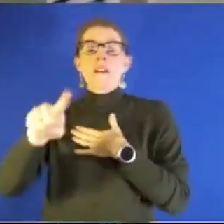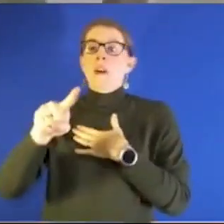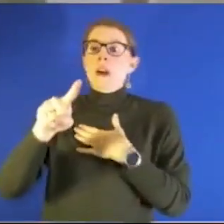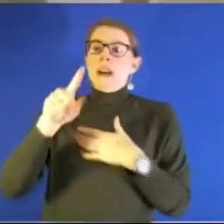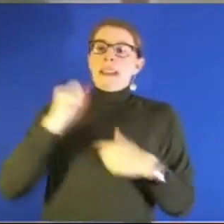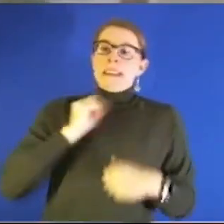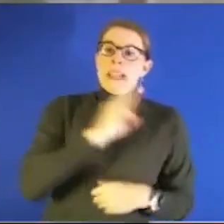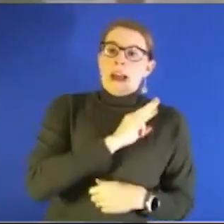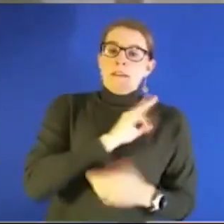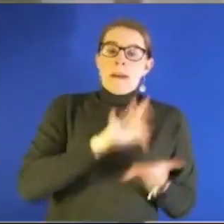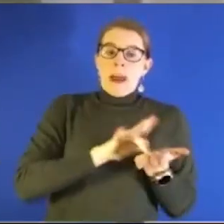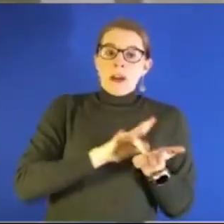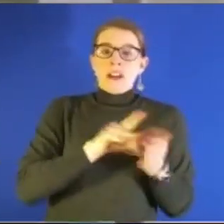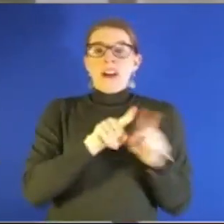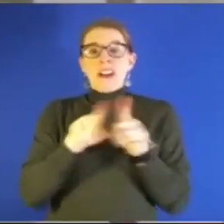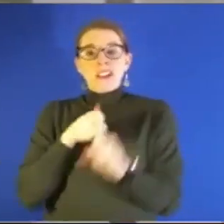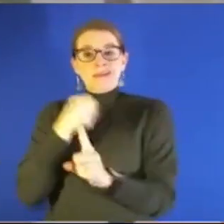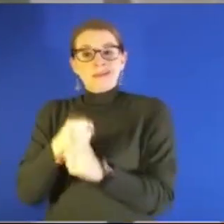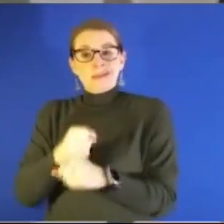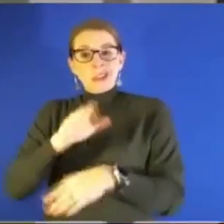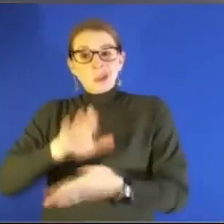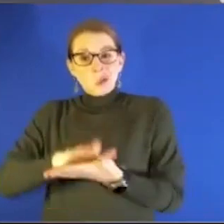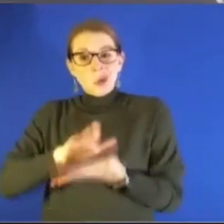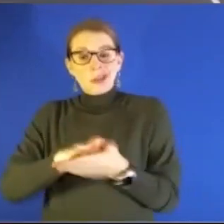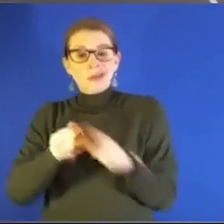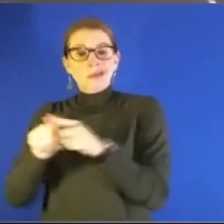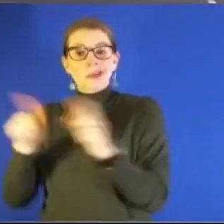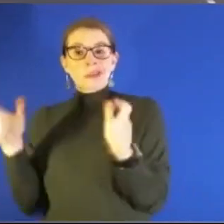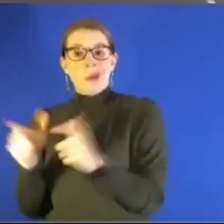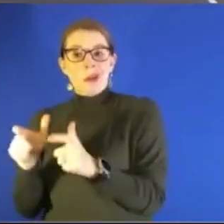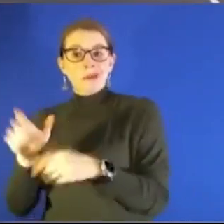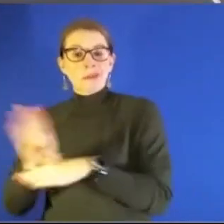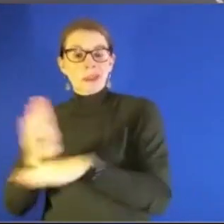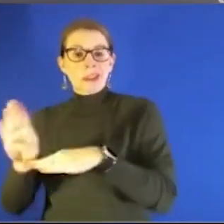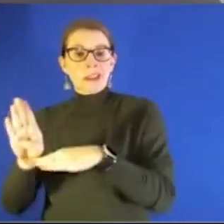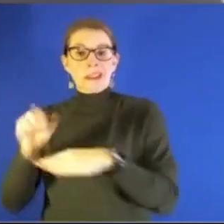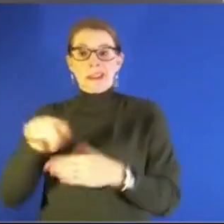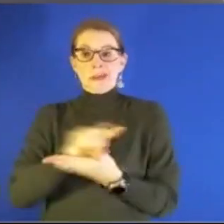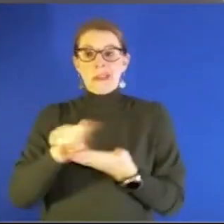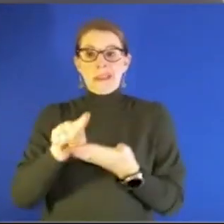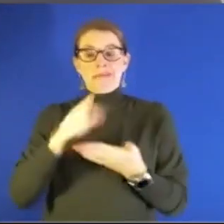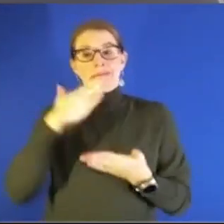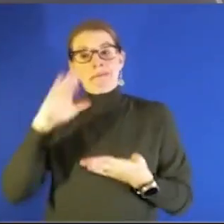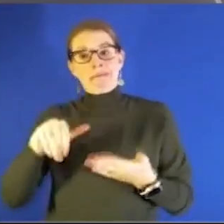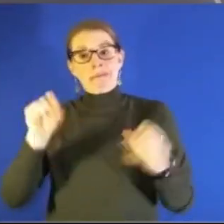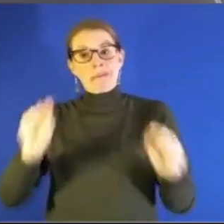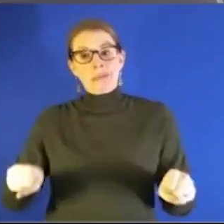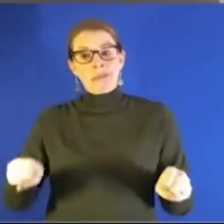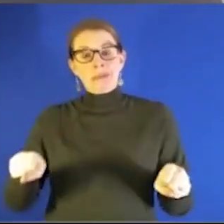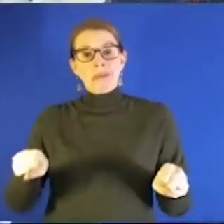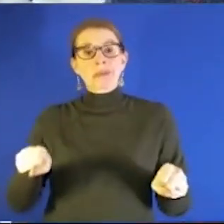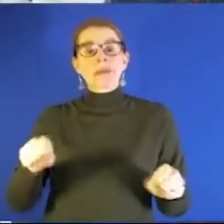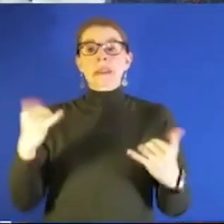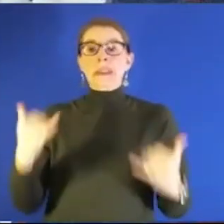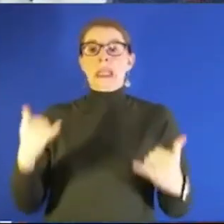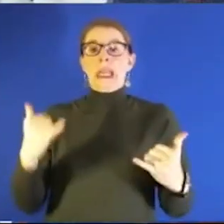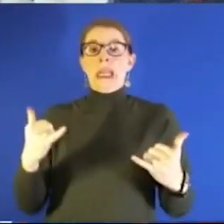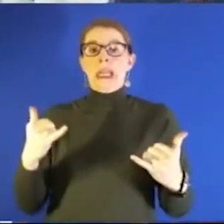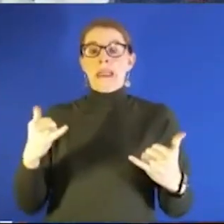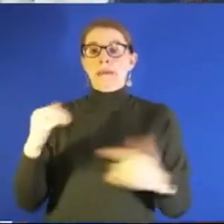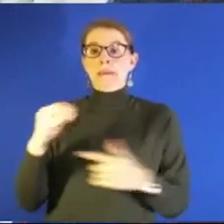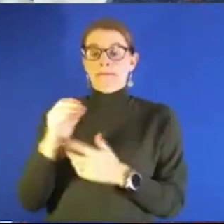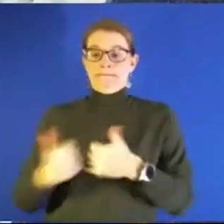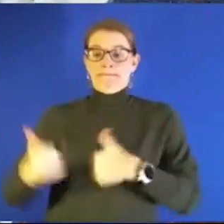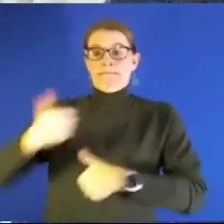small businesses. And this week, it could be even worse. A senior economist at Capital Economics expects 5 million